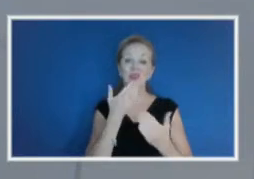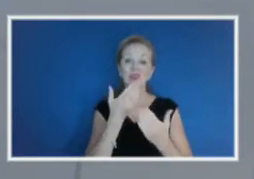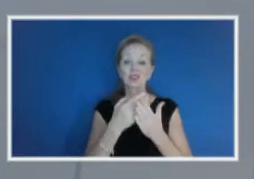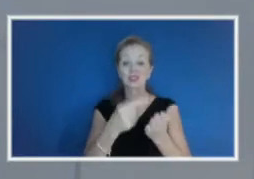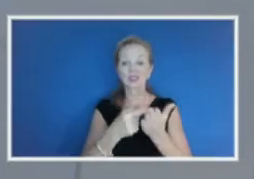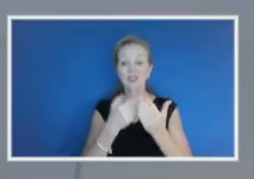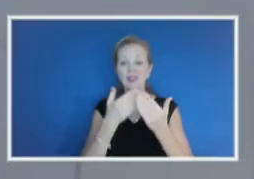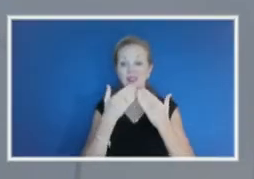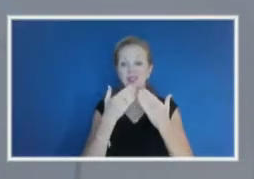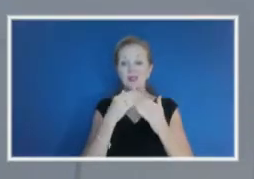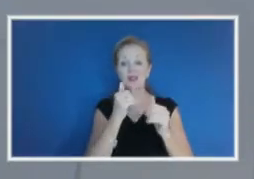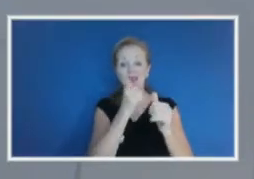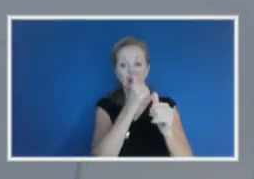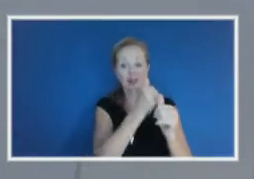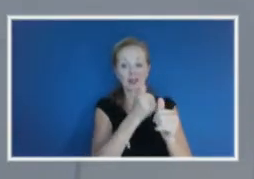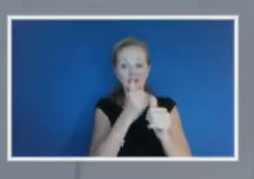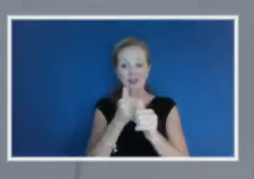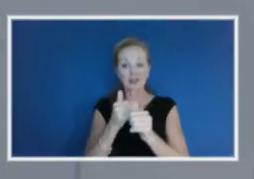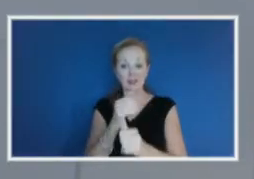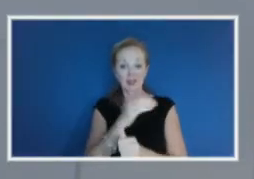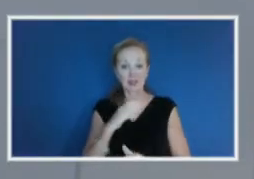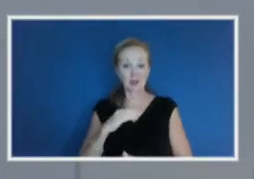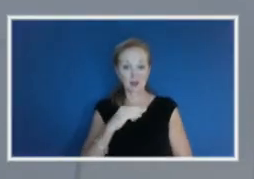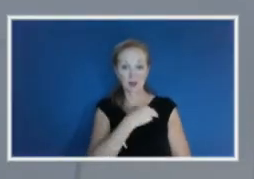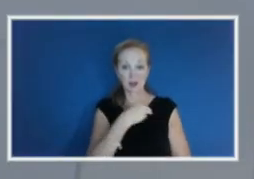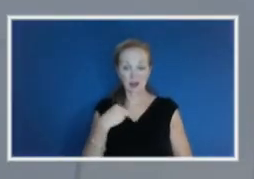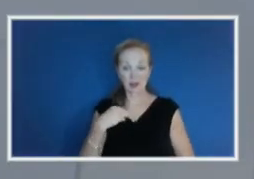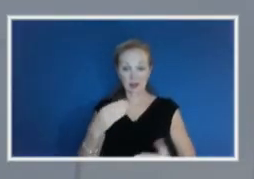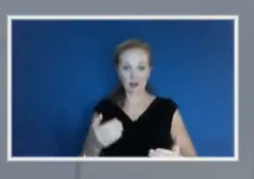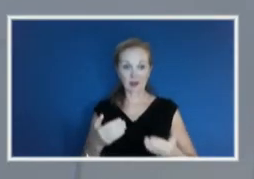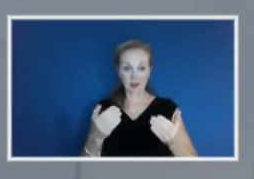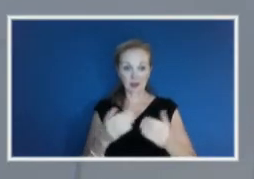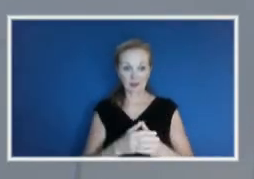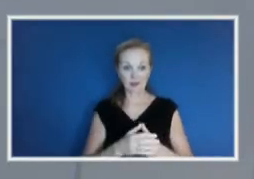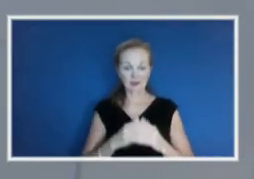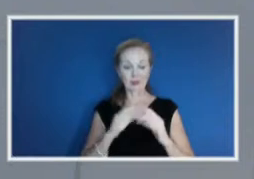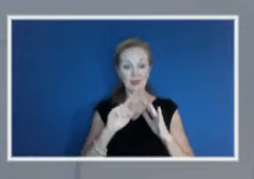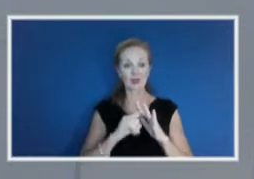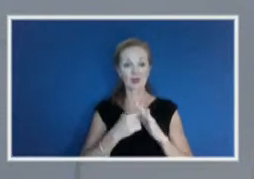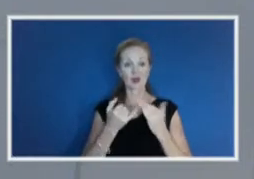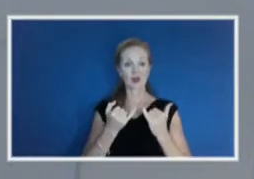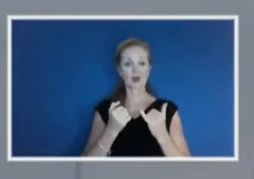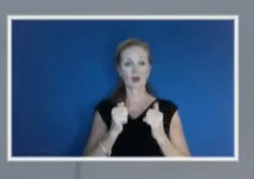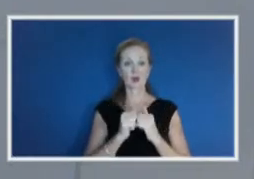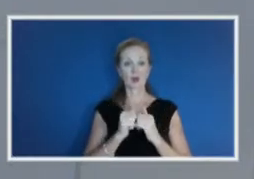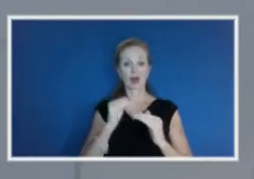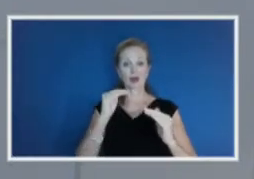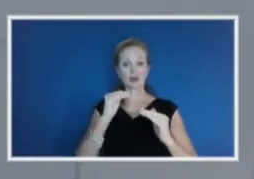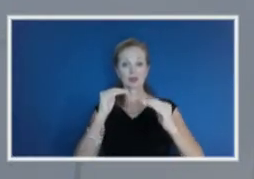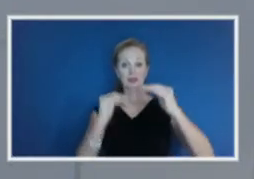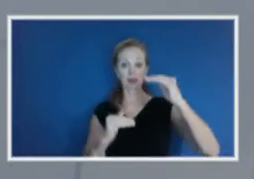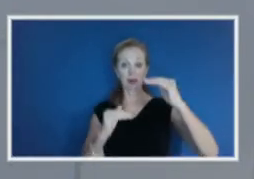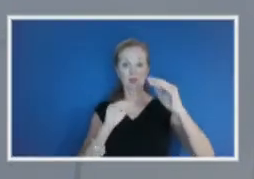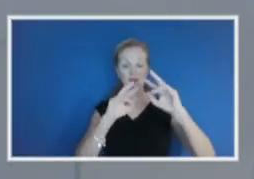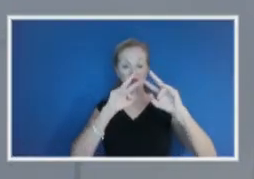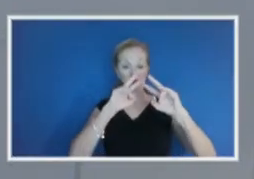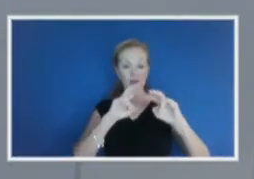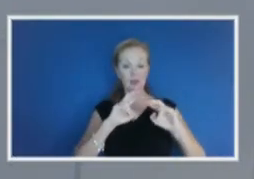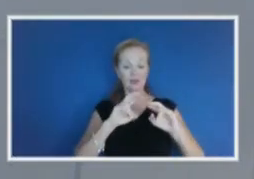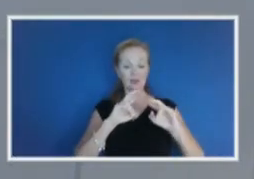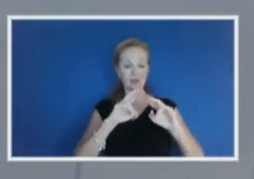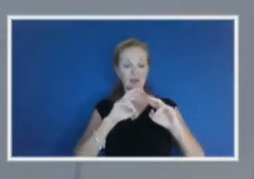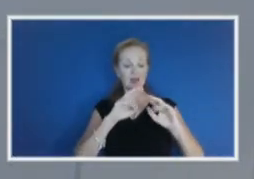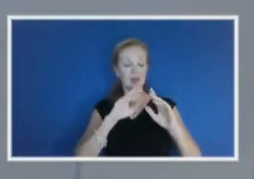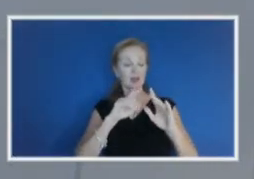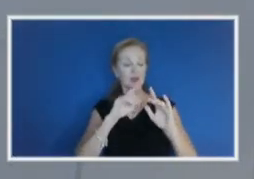to each council member. What I'm going to suggest is that we begin now with our disparity study and go to 7:15 so